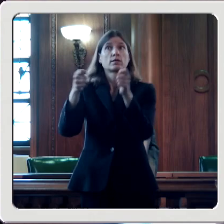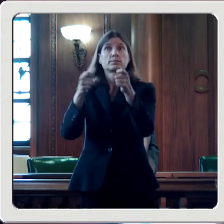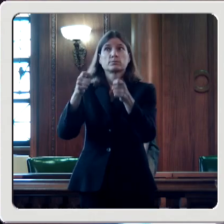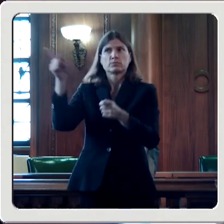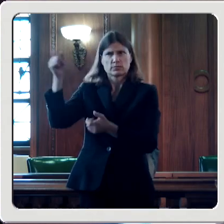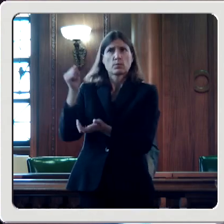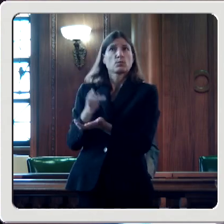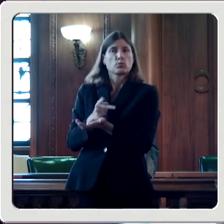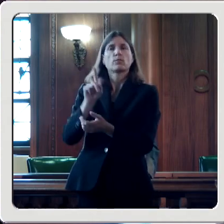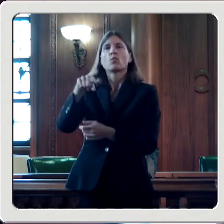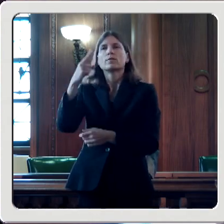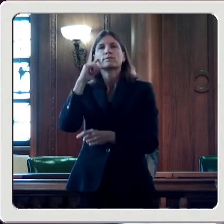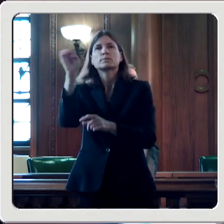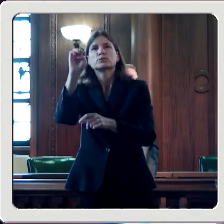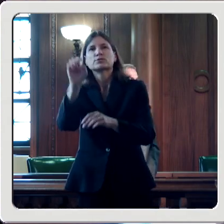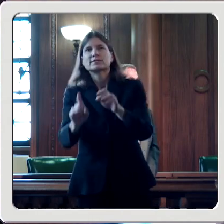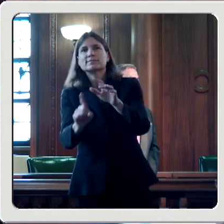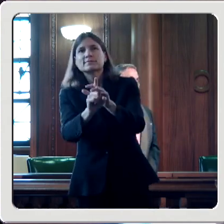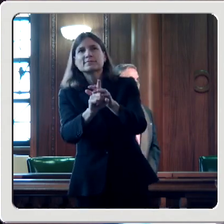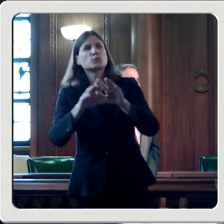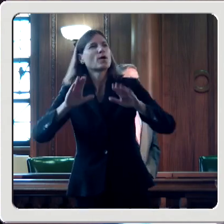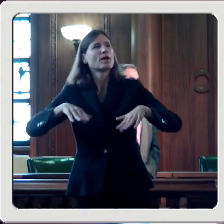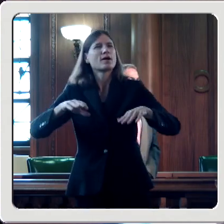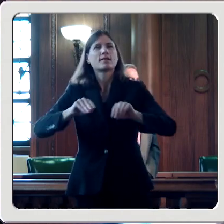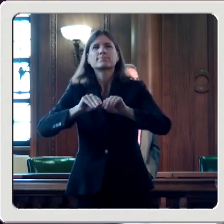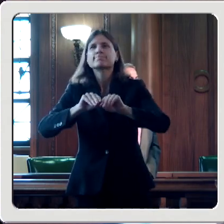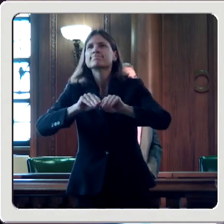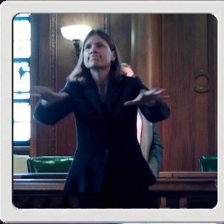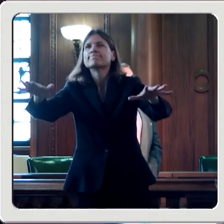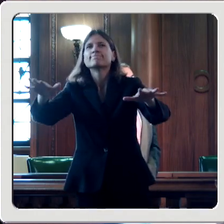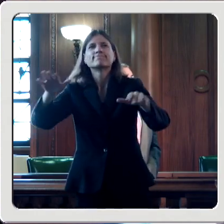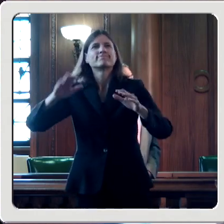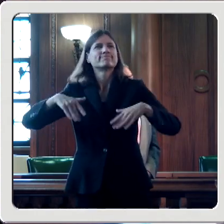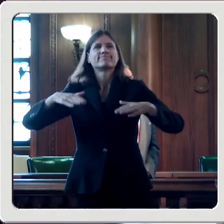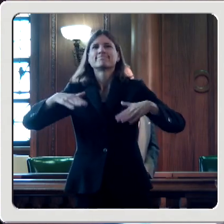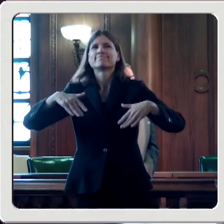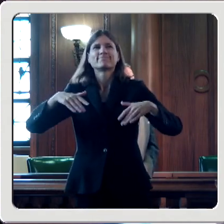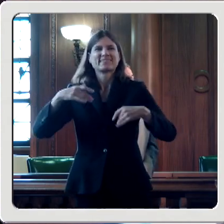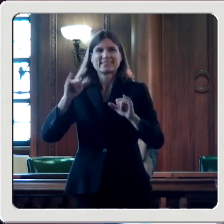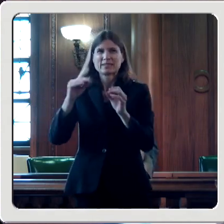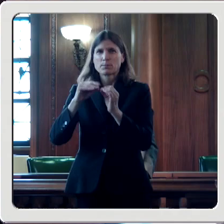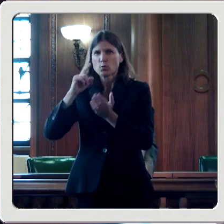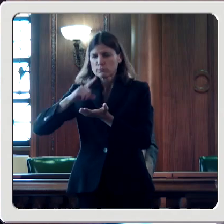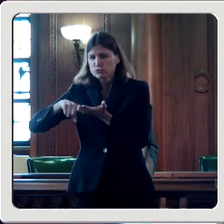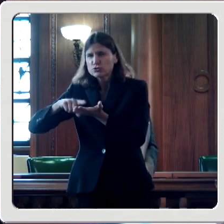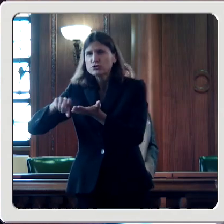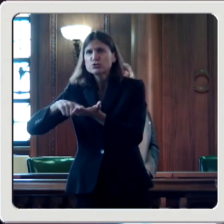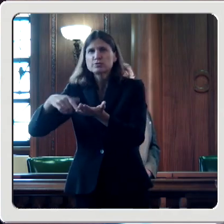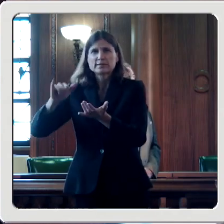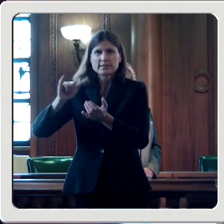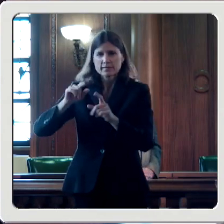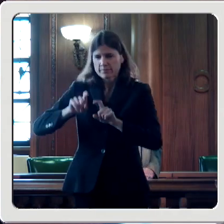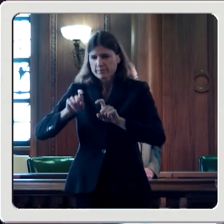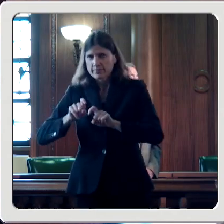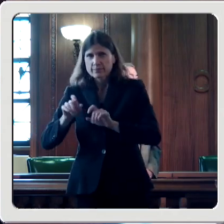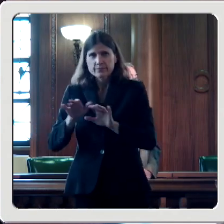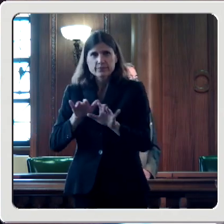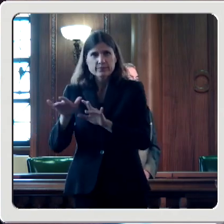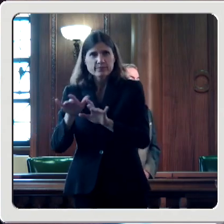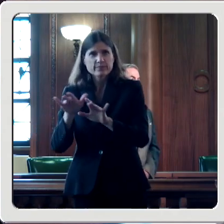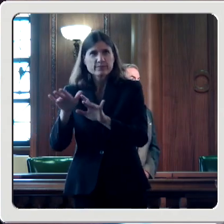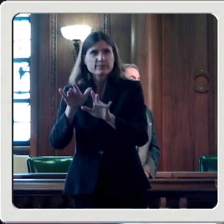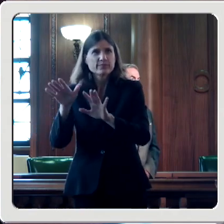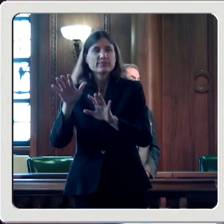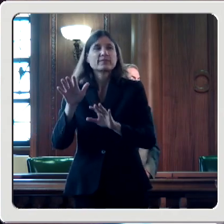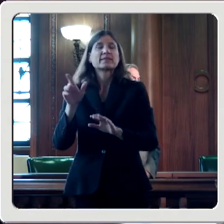no other adequate or approved alternatives. It does not mean that it is